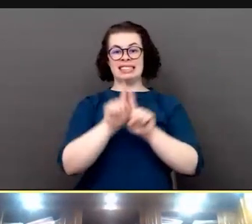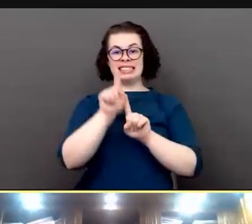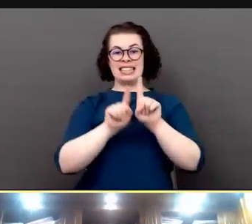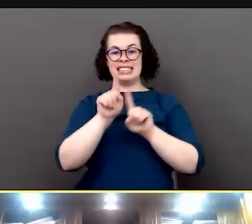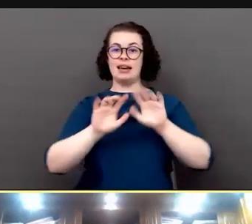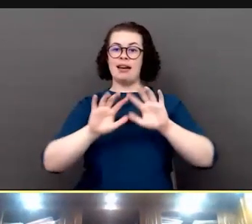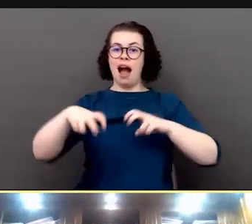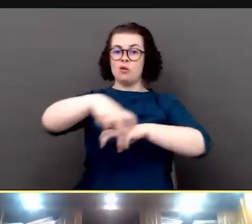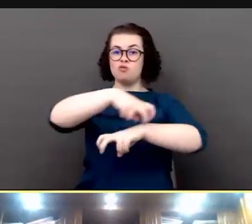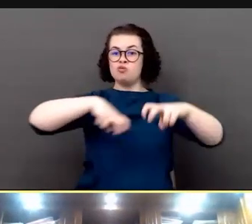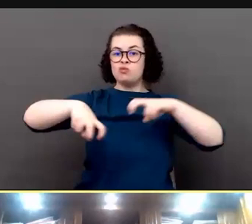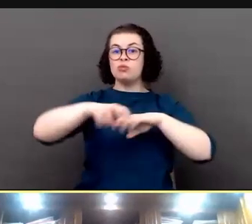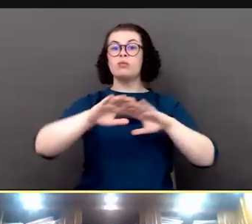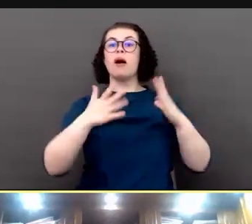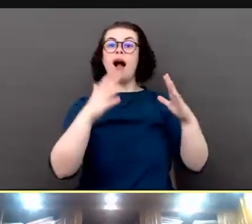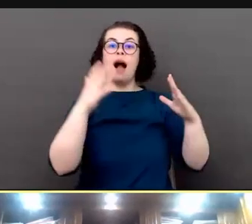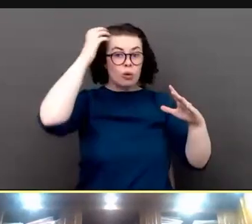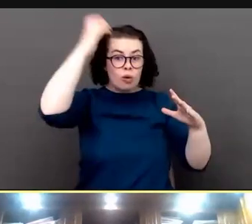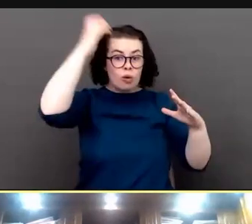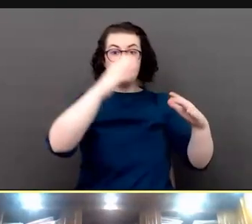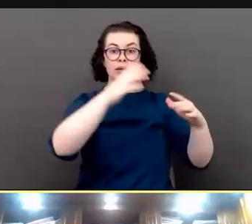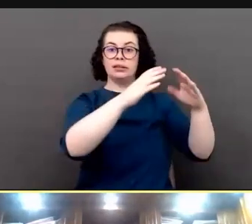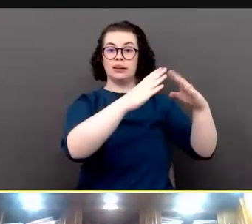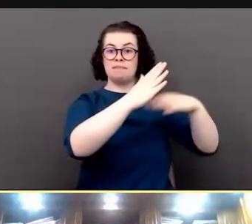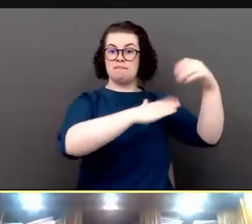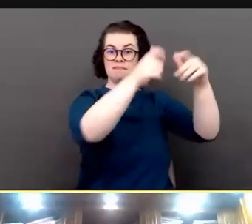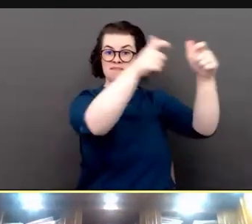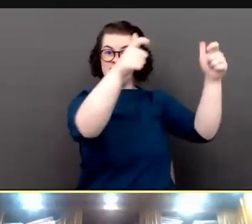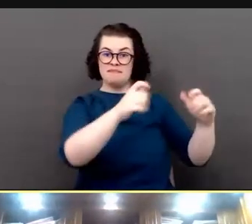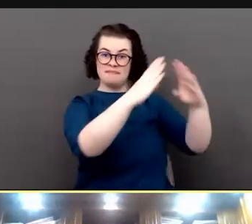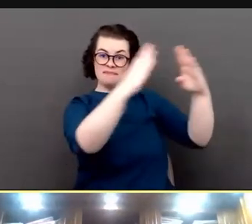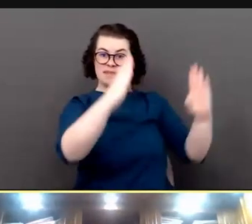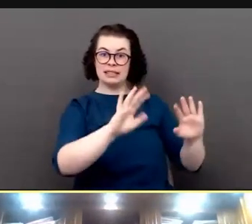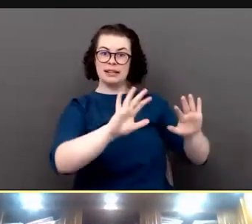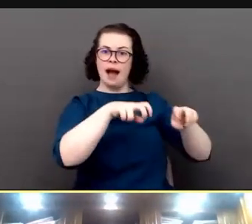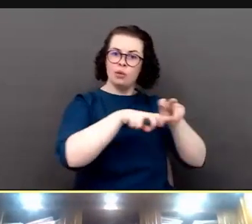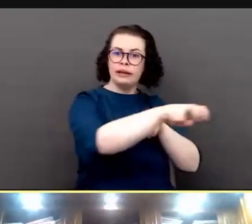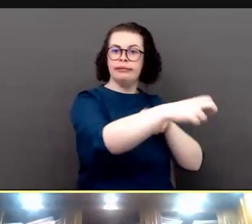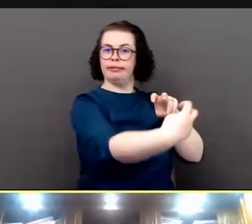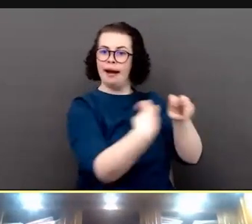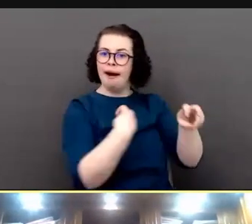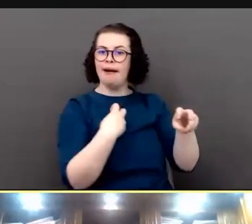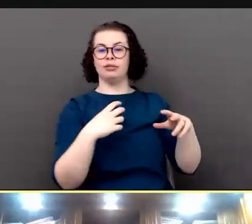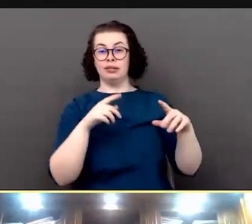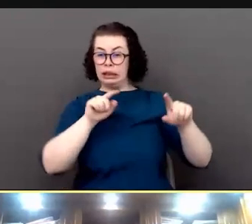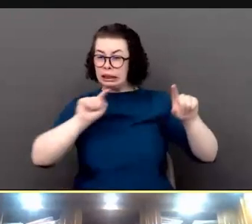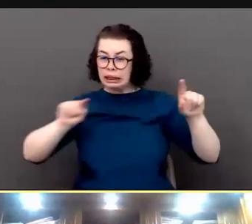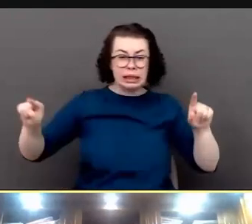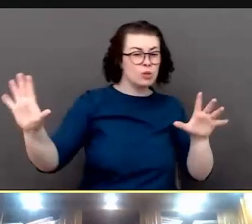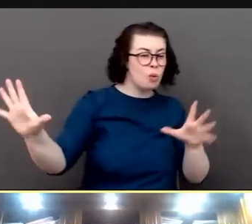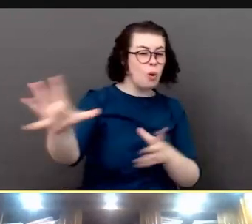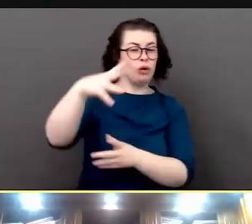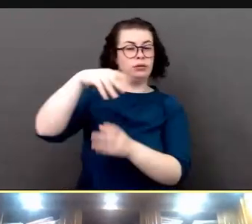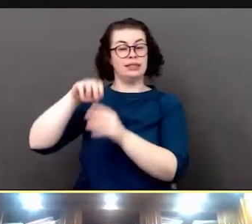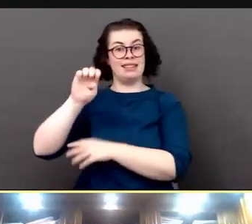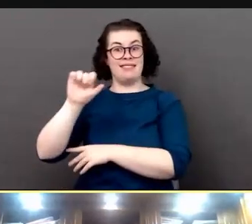public, and so forth and so forth. Even equipment and facilities used in the provision of the service, how they fit into